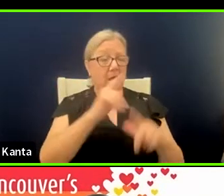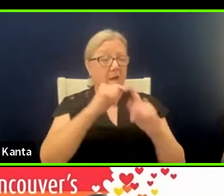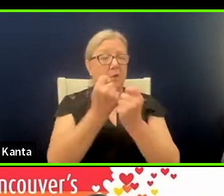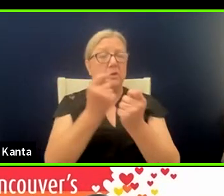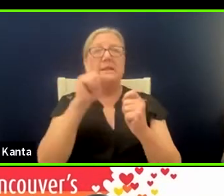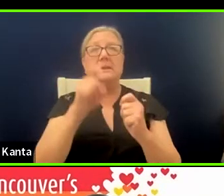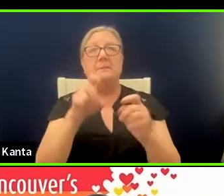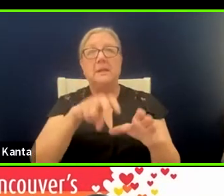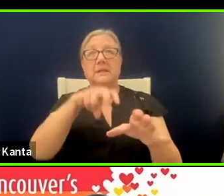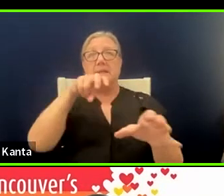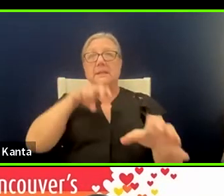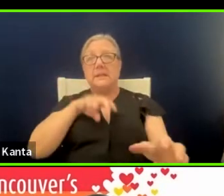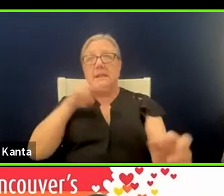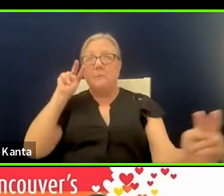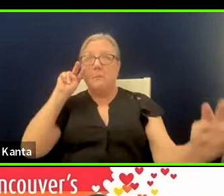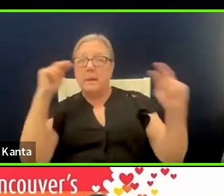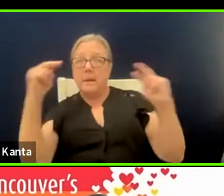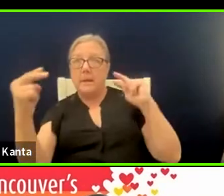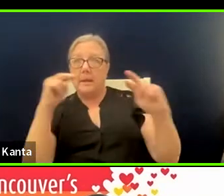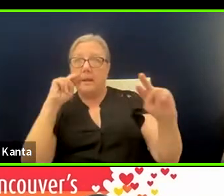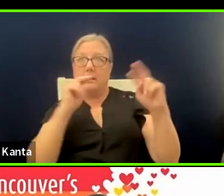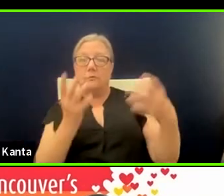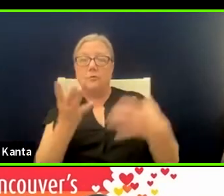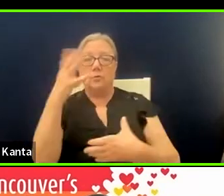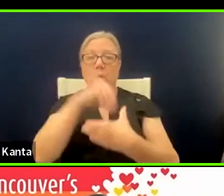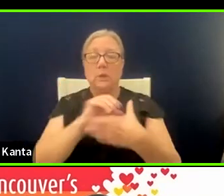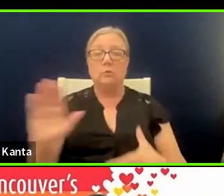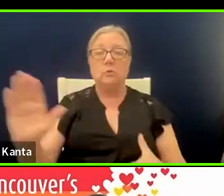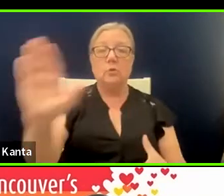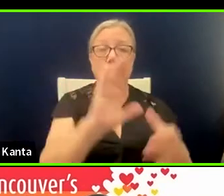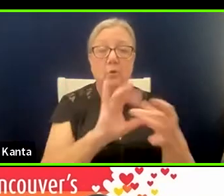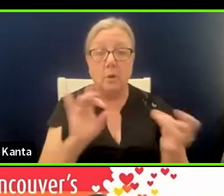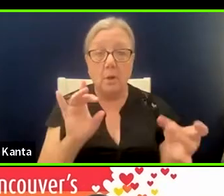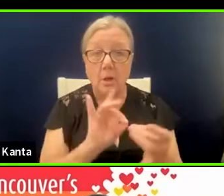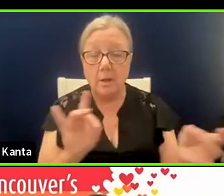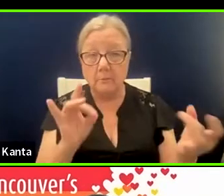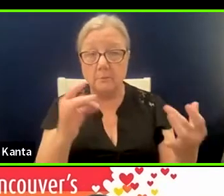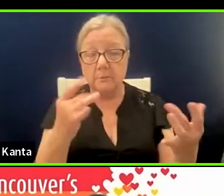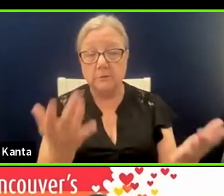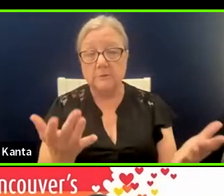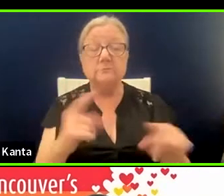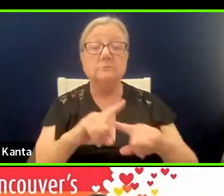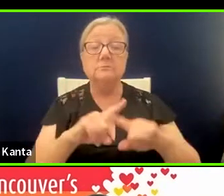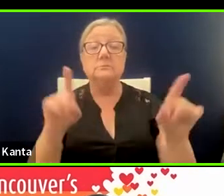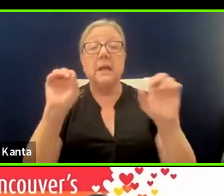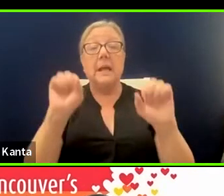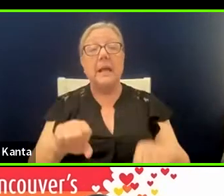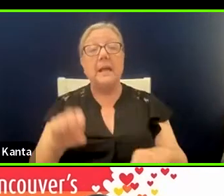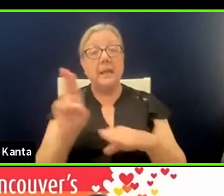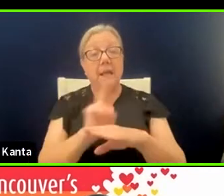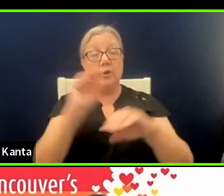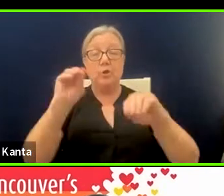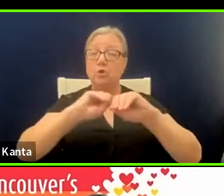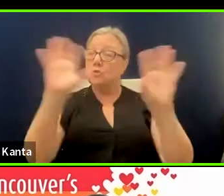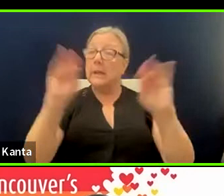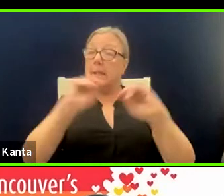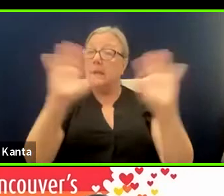be able to inform that conversation. But I could actually use some clarity on what